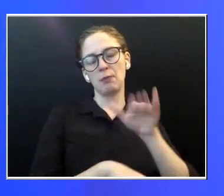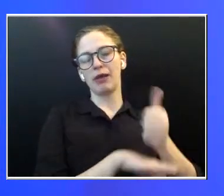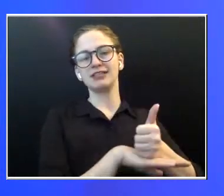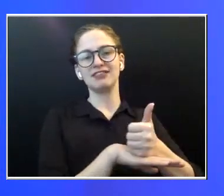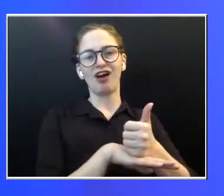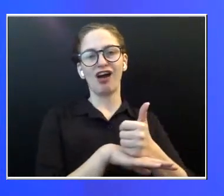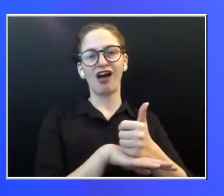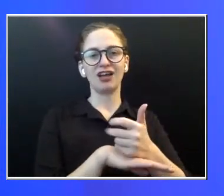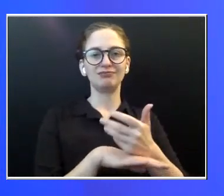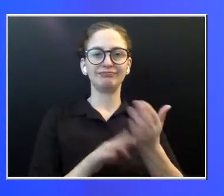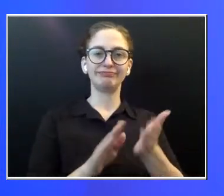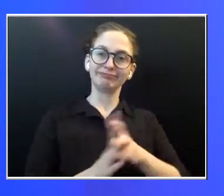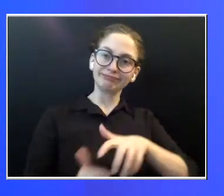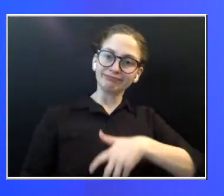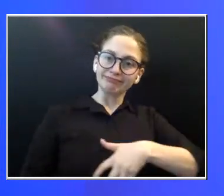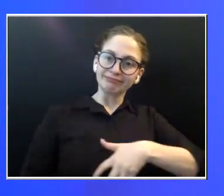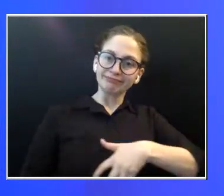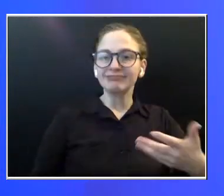did not have to deal with.